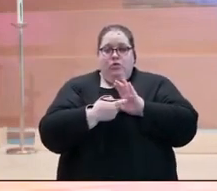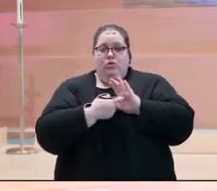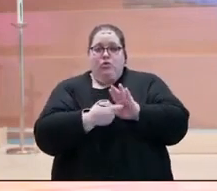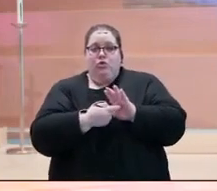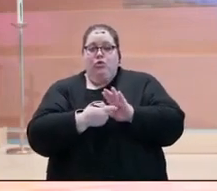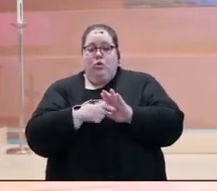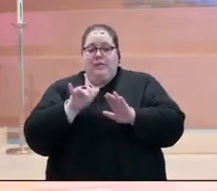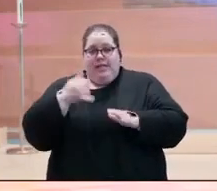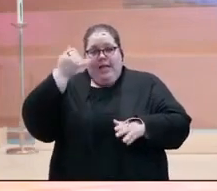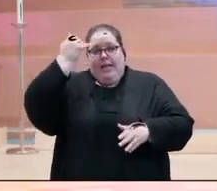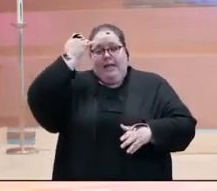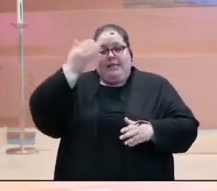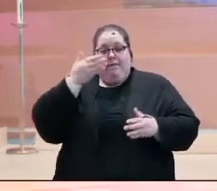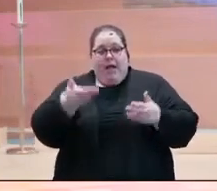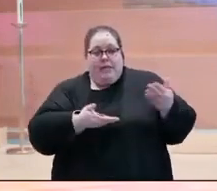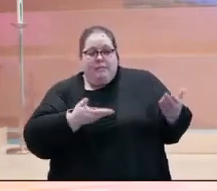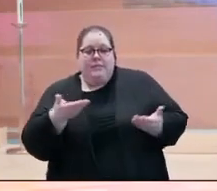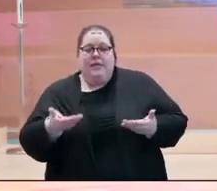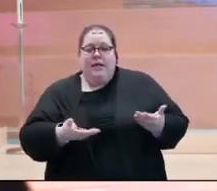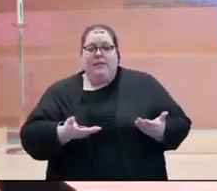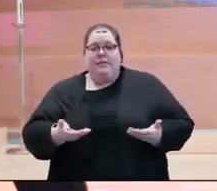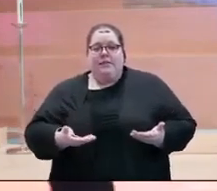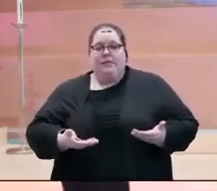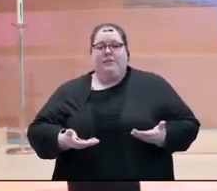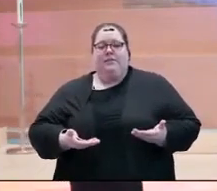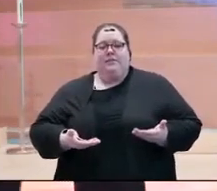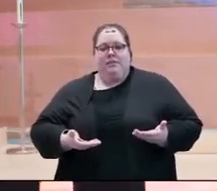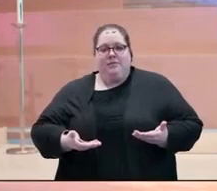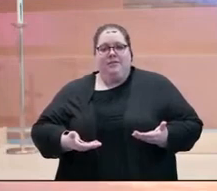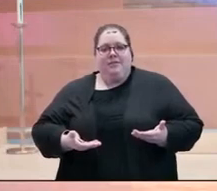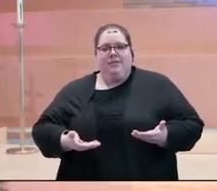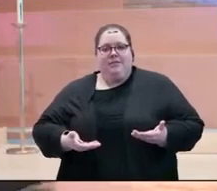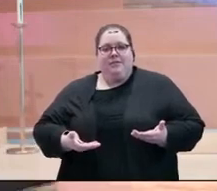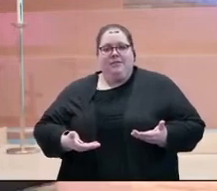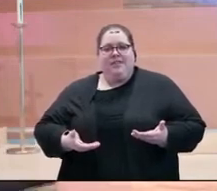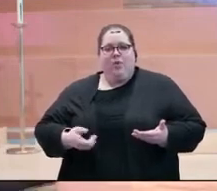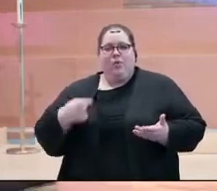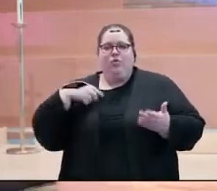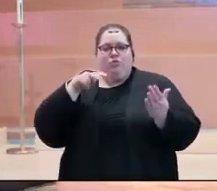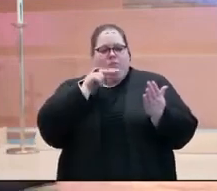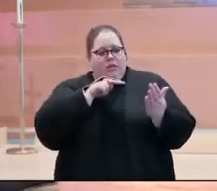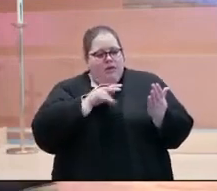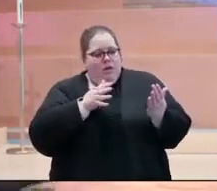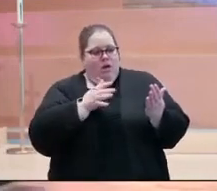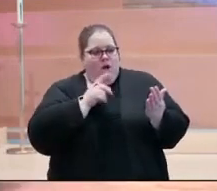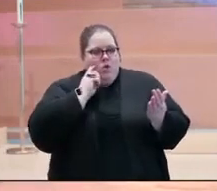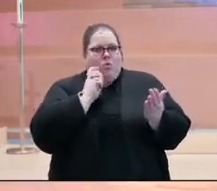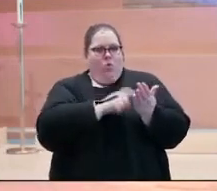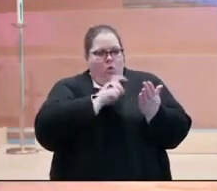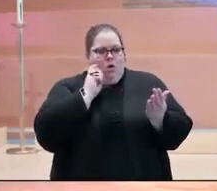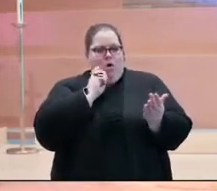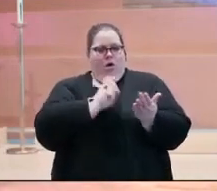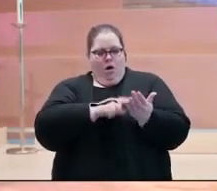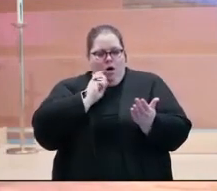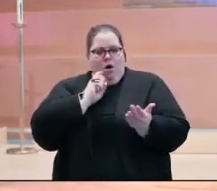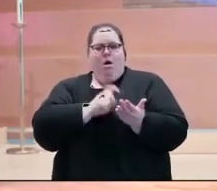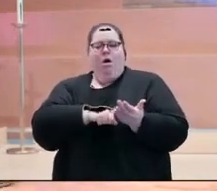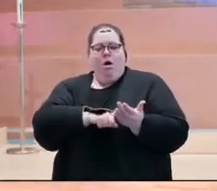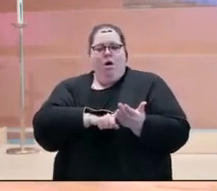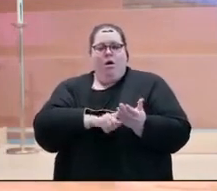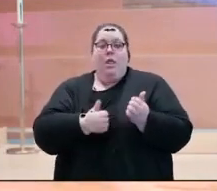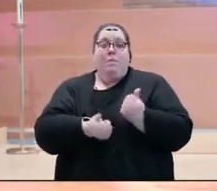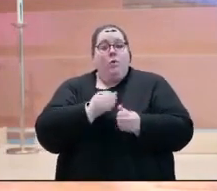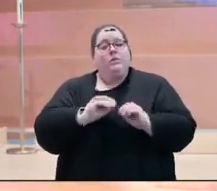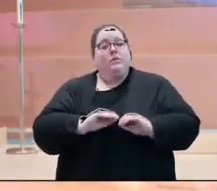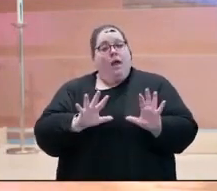gospels. Like, when you look at it through this lens, it just jumps off the page all over the place. Probably the most obvious